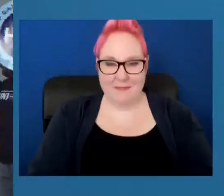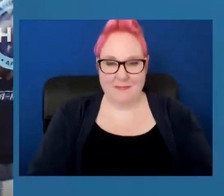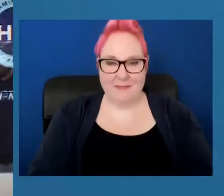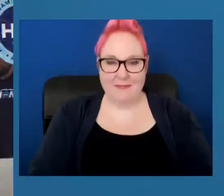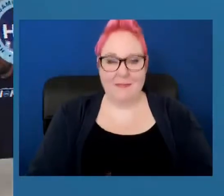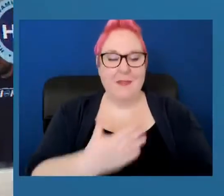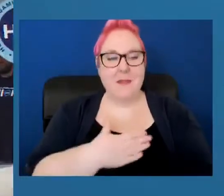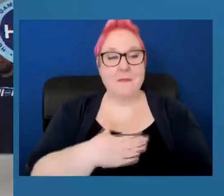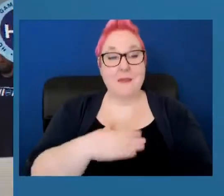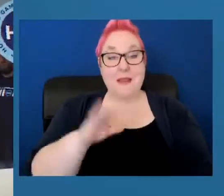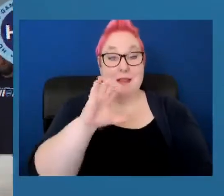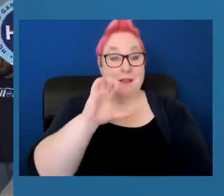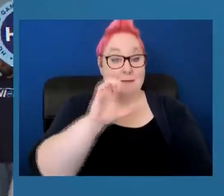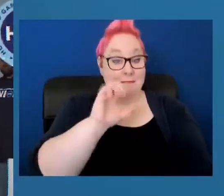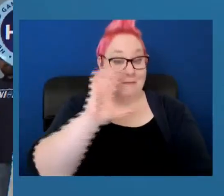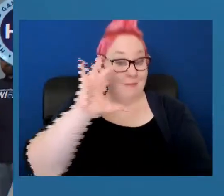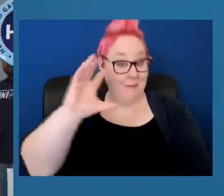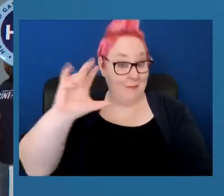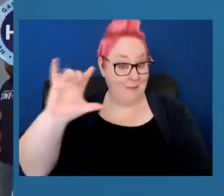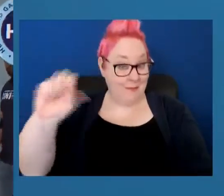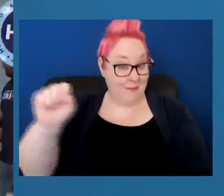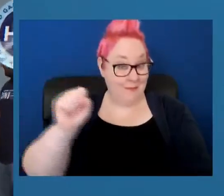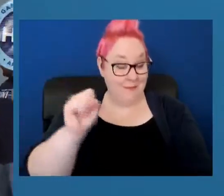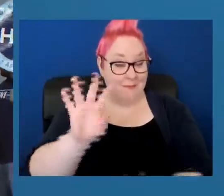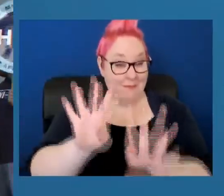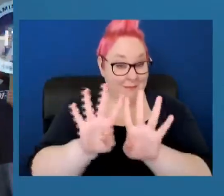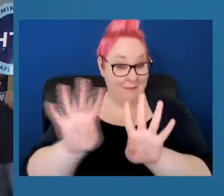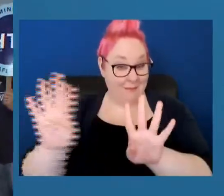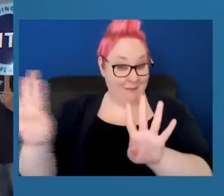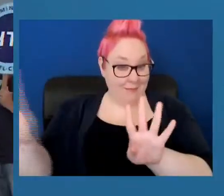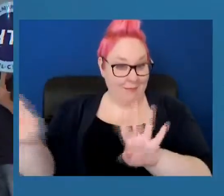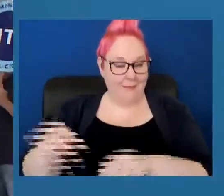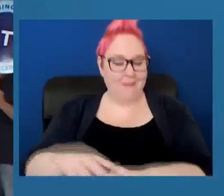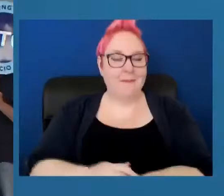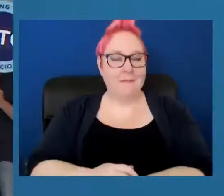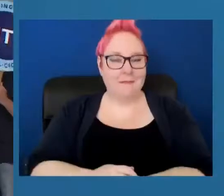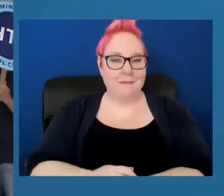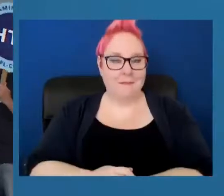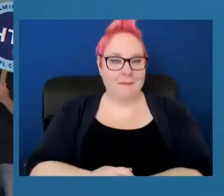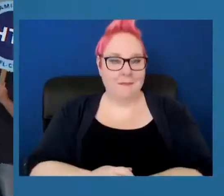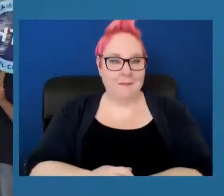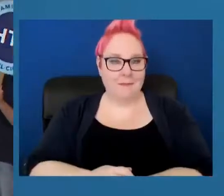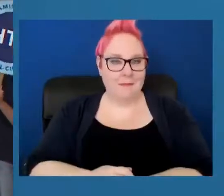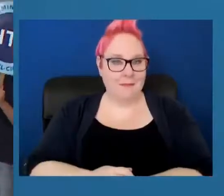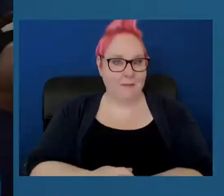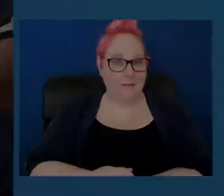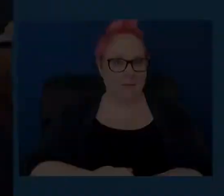the back where you came in, that would be excellent. Press gaggle will begin shortly.